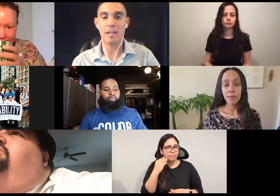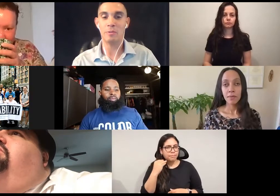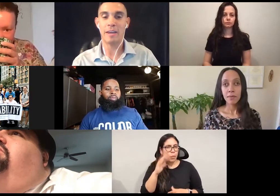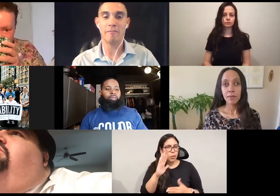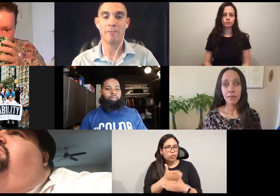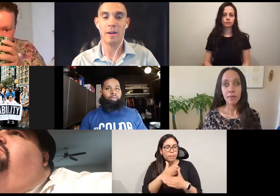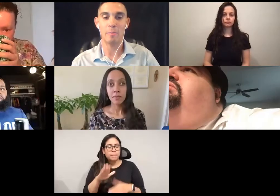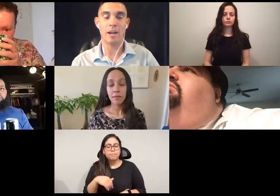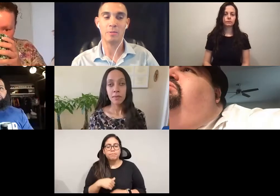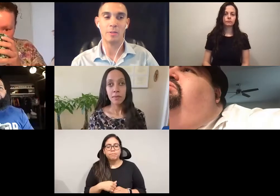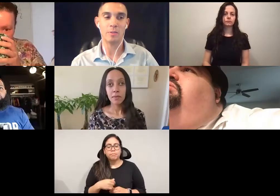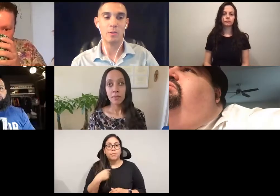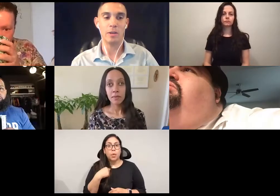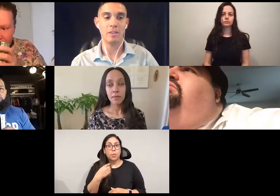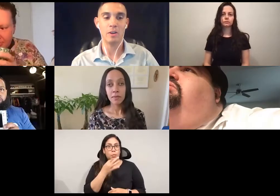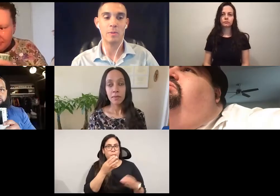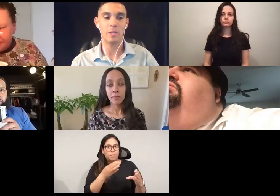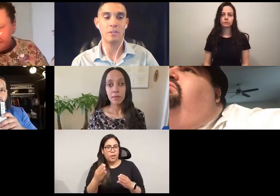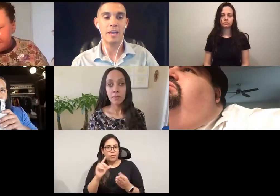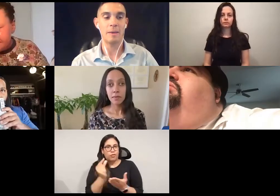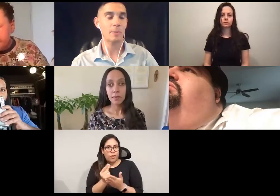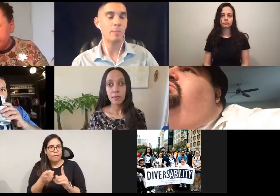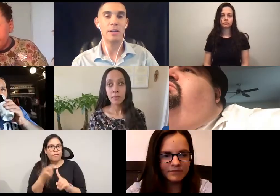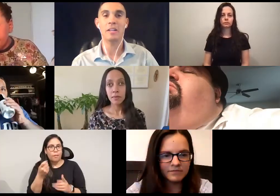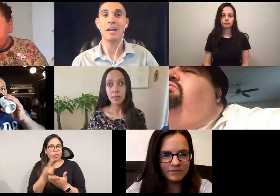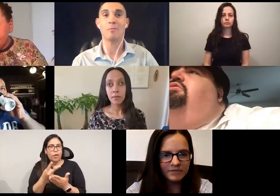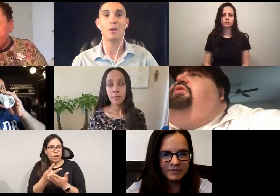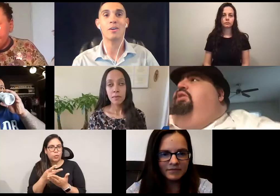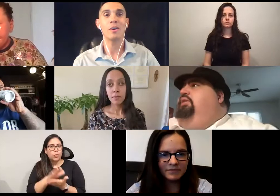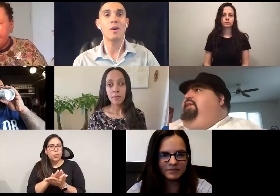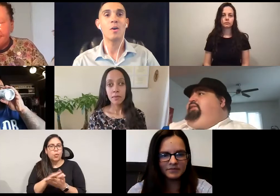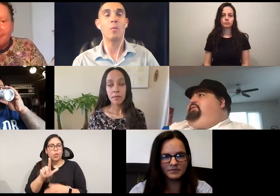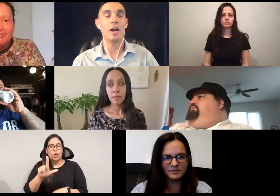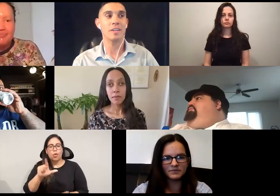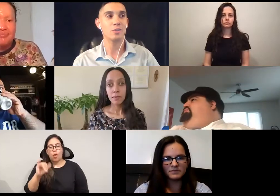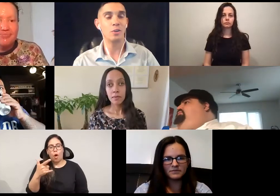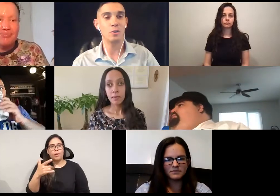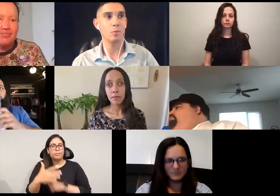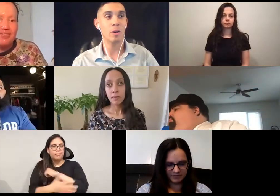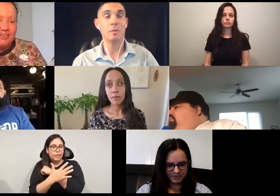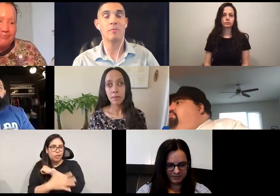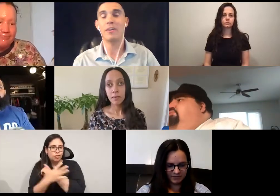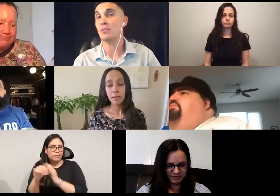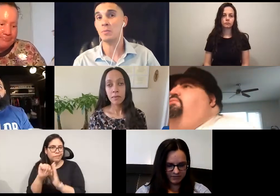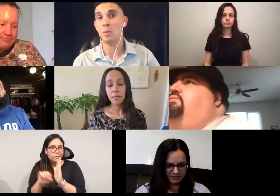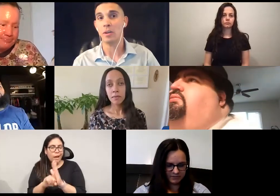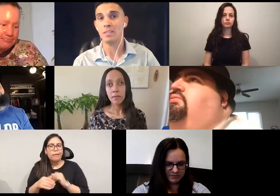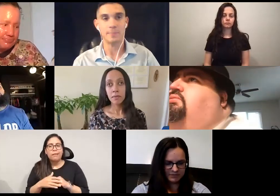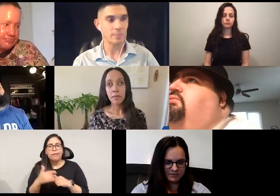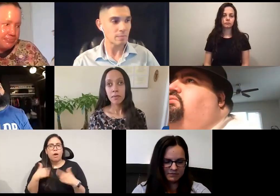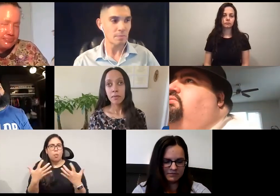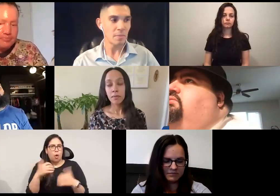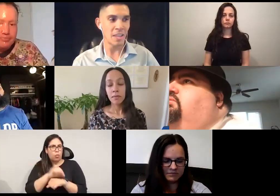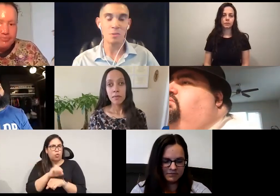to graduate from graduate school at Long Beach State, put in a lot of work, wanted to work in professional